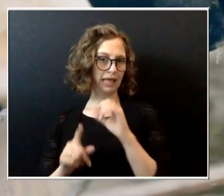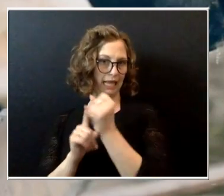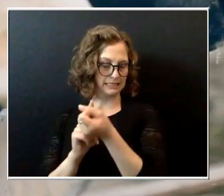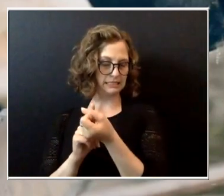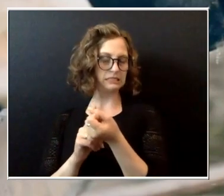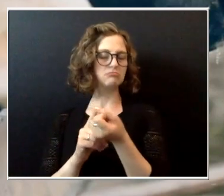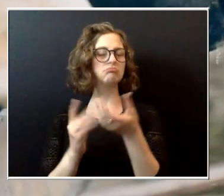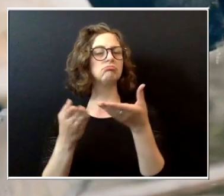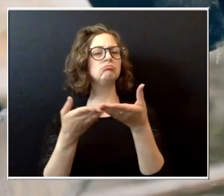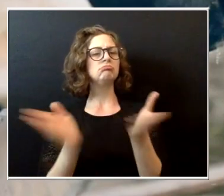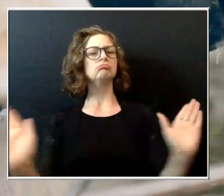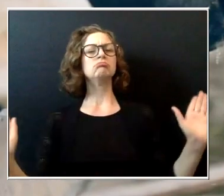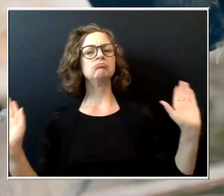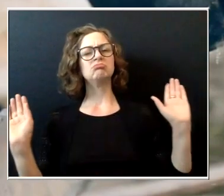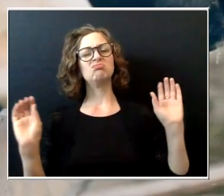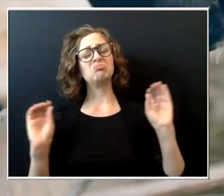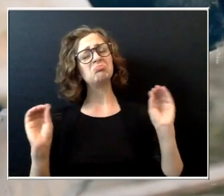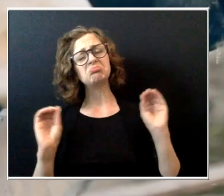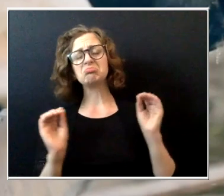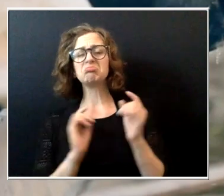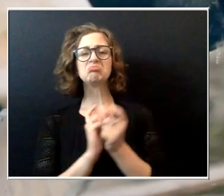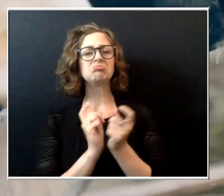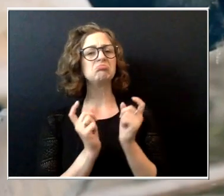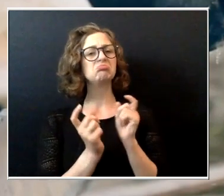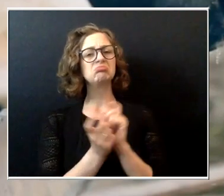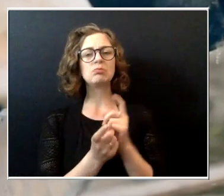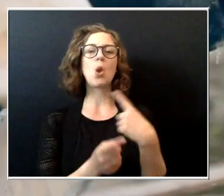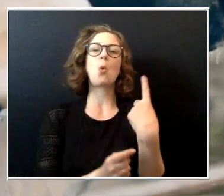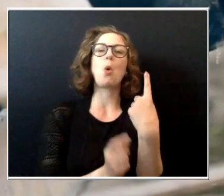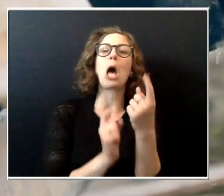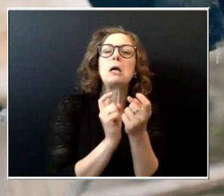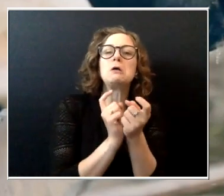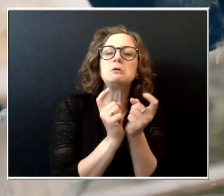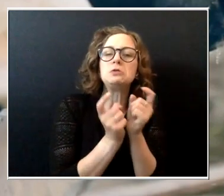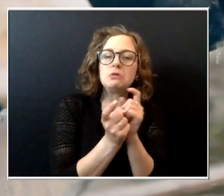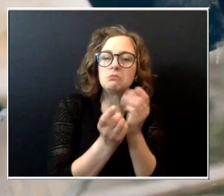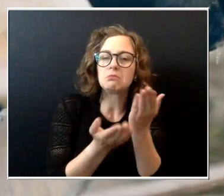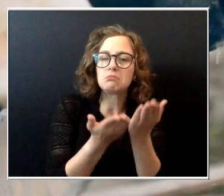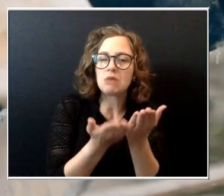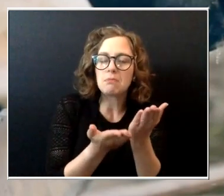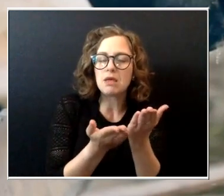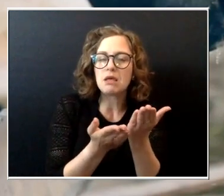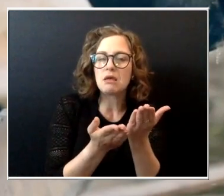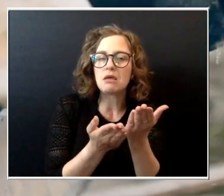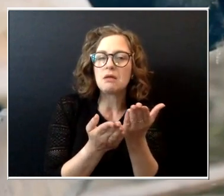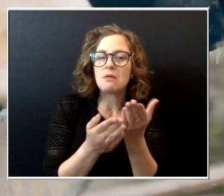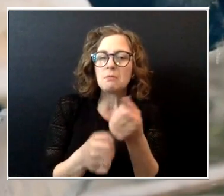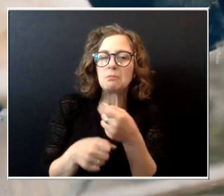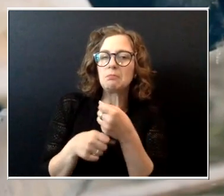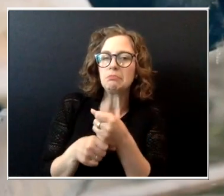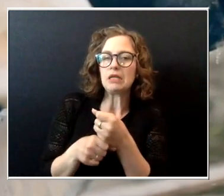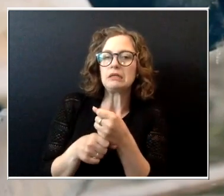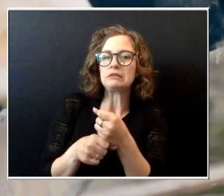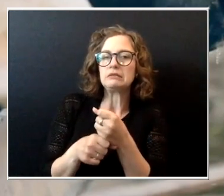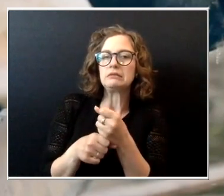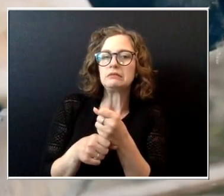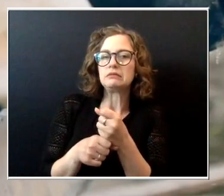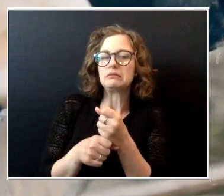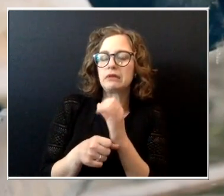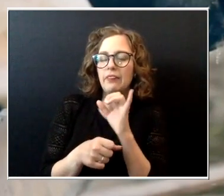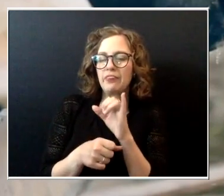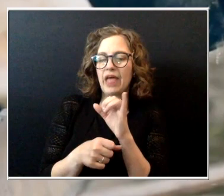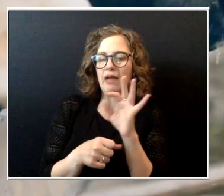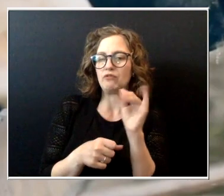any changes. There was one change that maybe made it more possibly adapted to